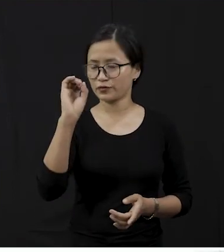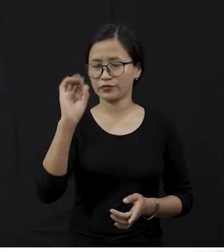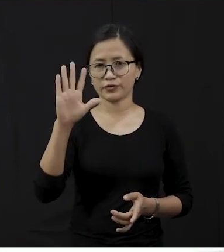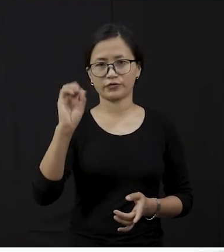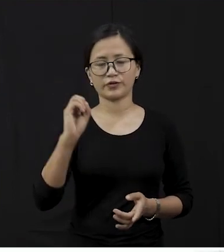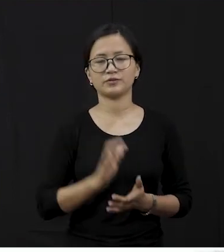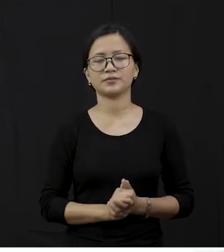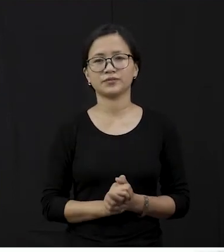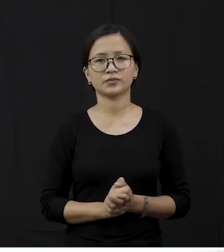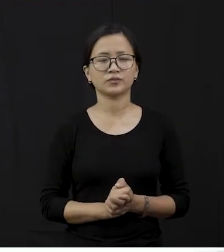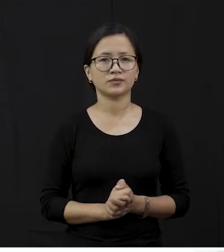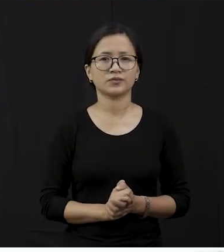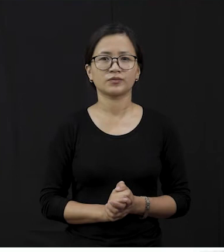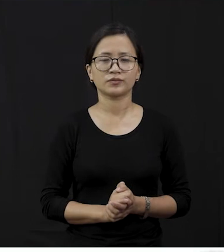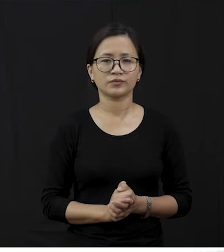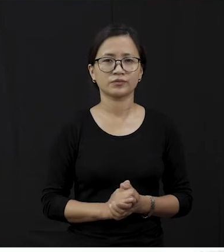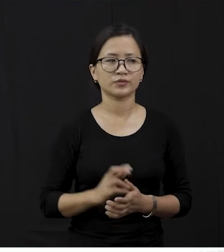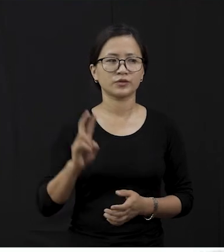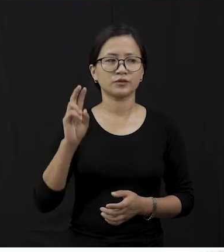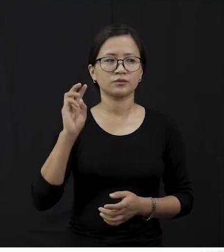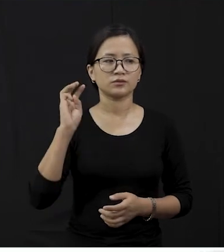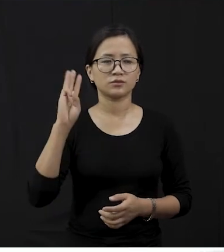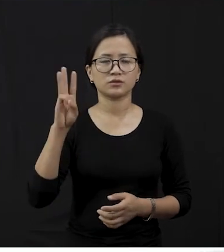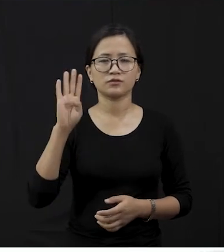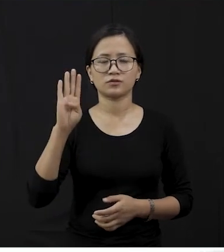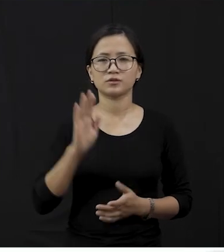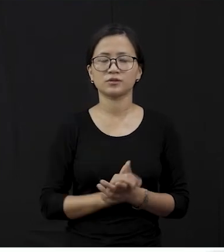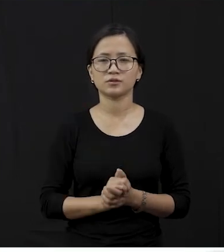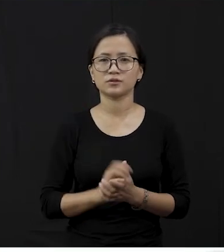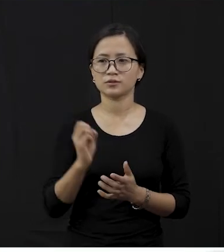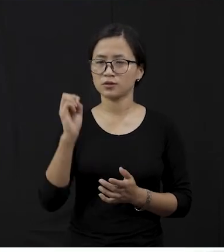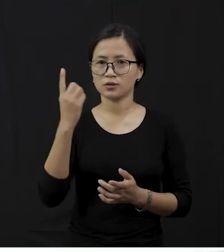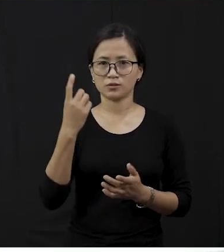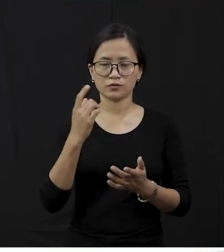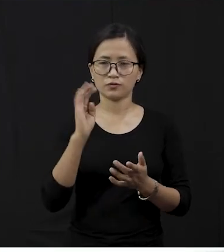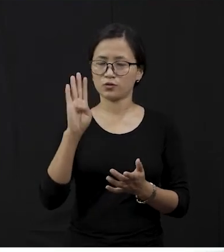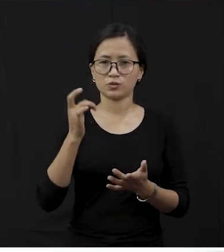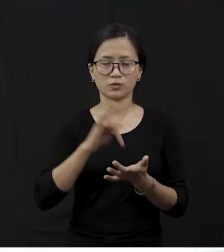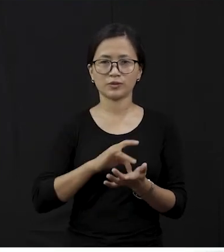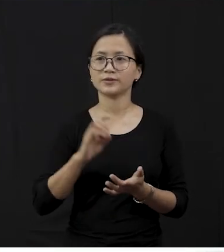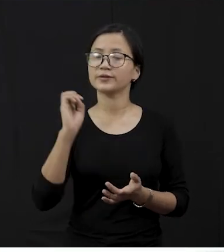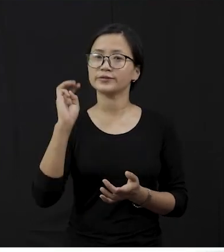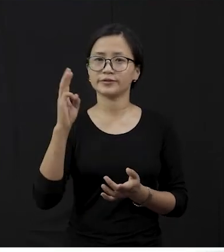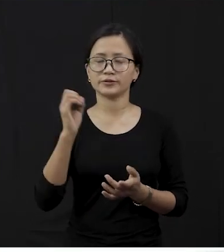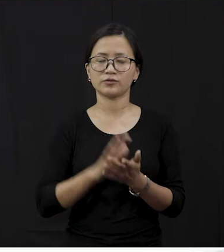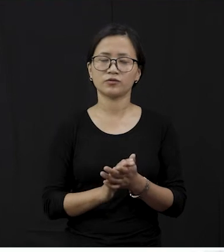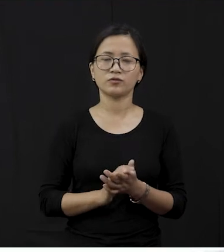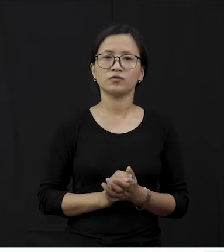Then we already know that which number? 3 in 10th place and 4 in 1's place. 30 plus